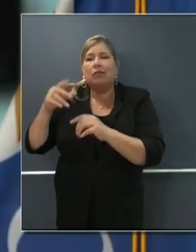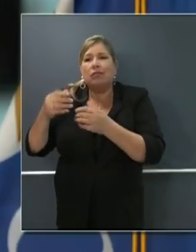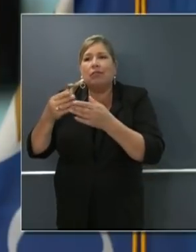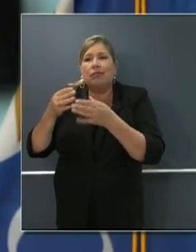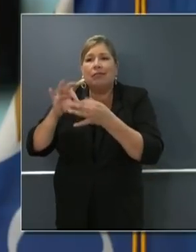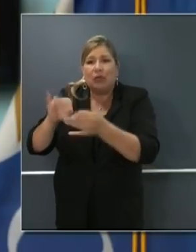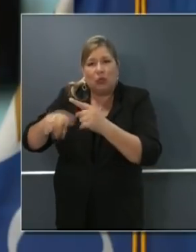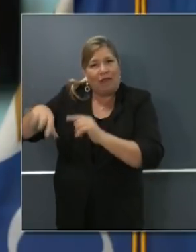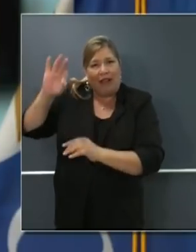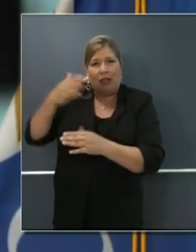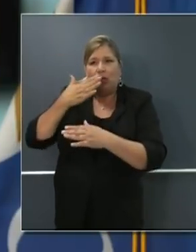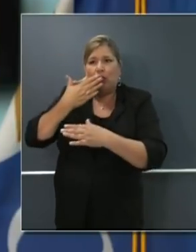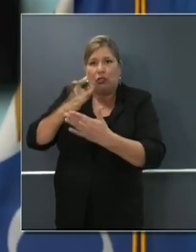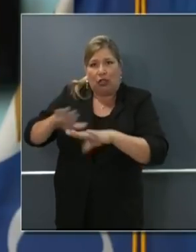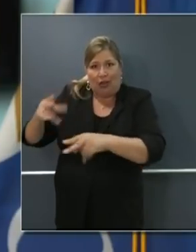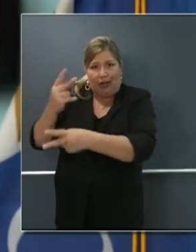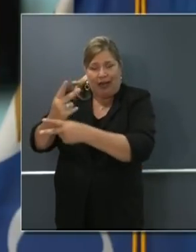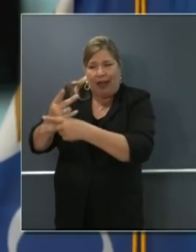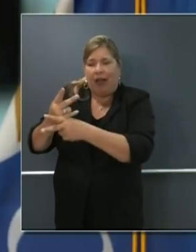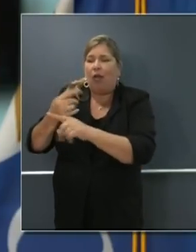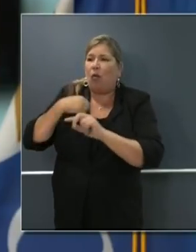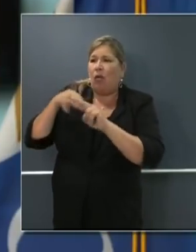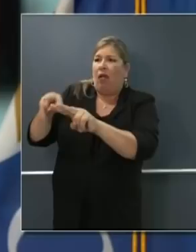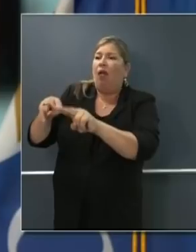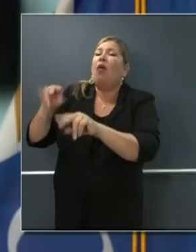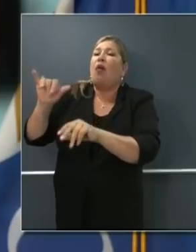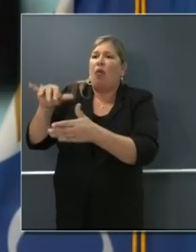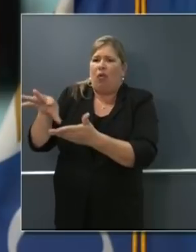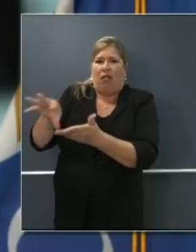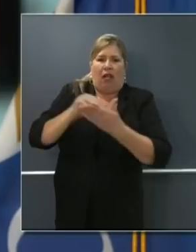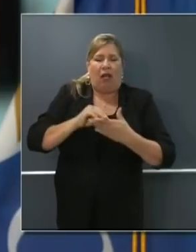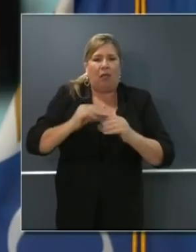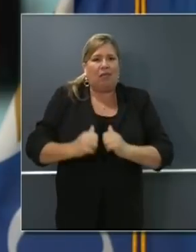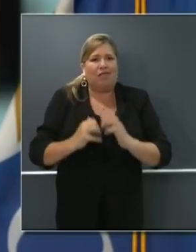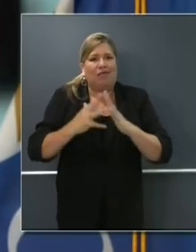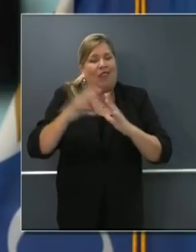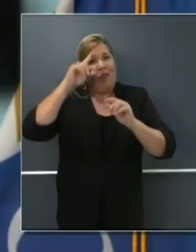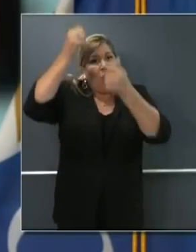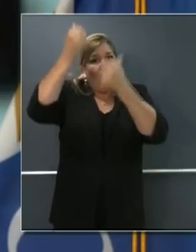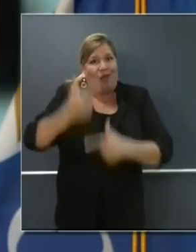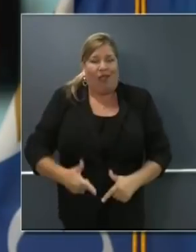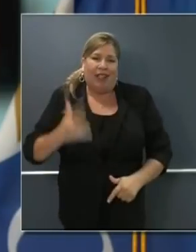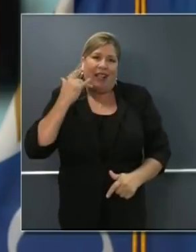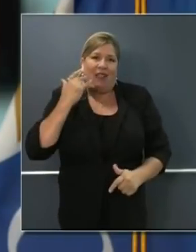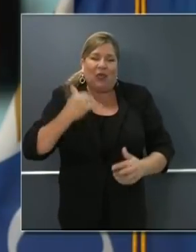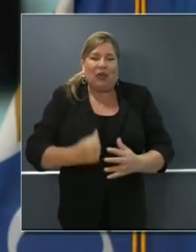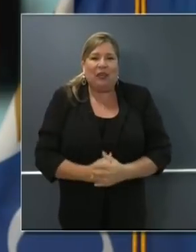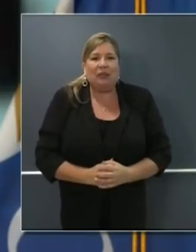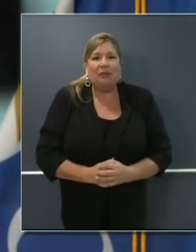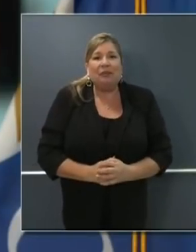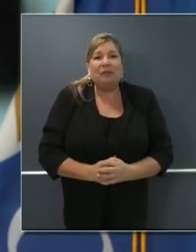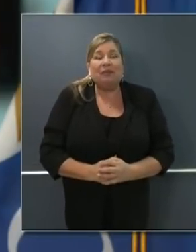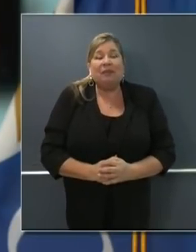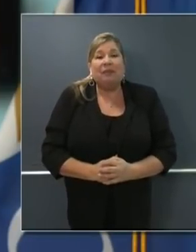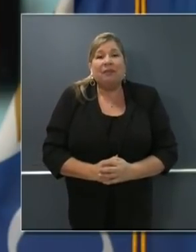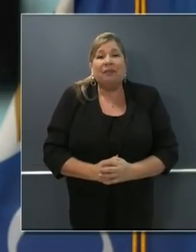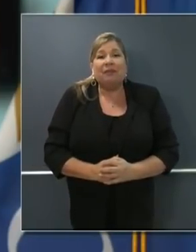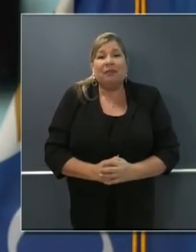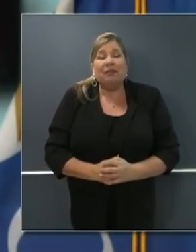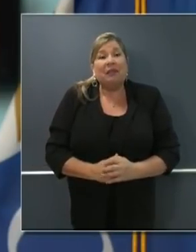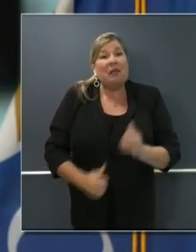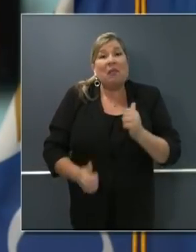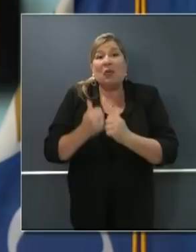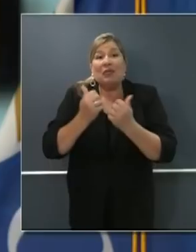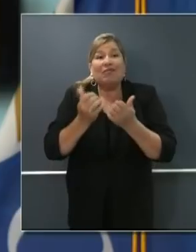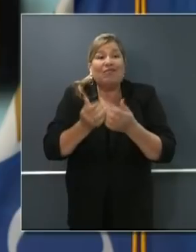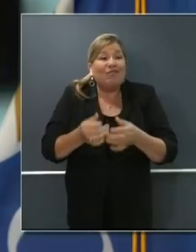effort now made available to all members of the public. But the most important member of the public today is the